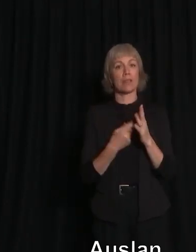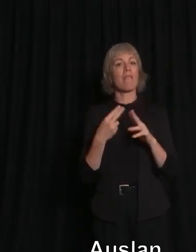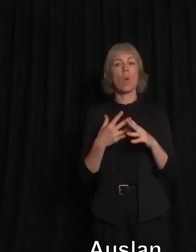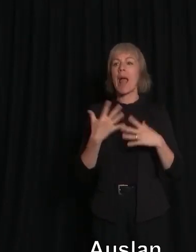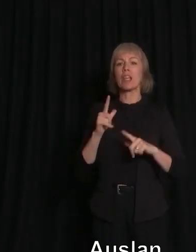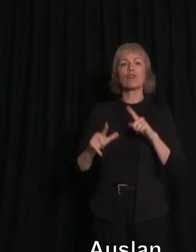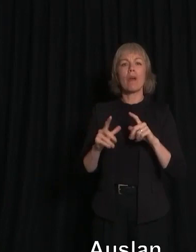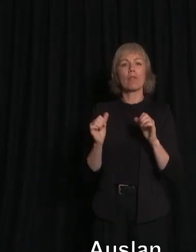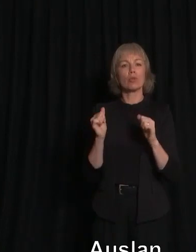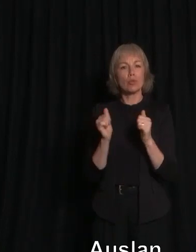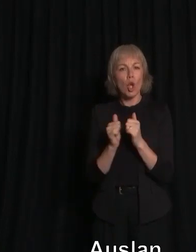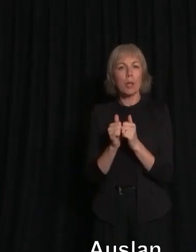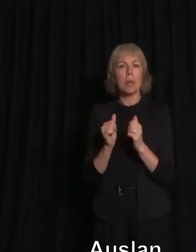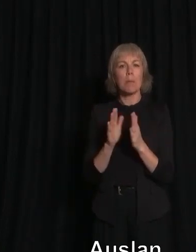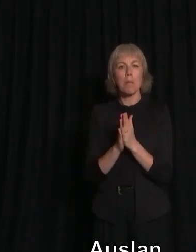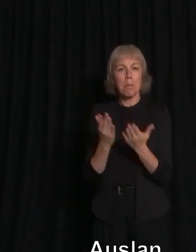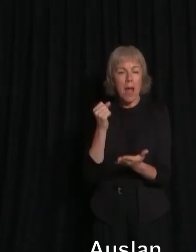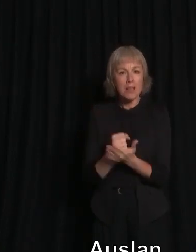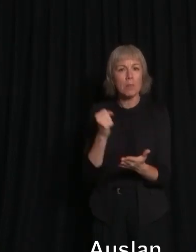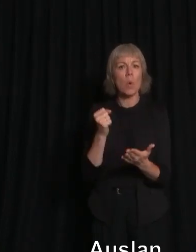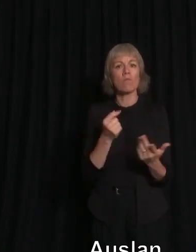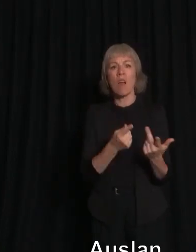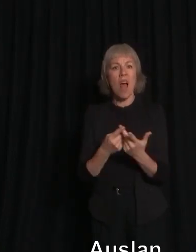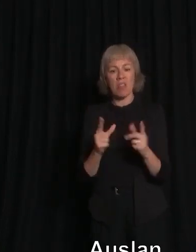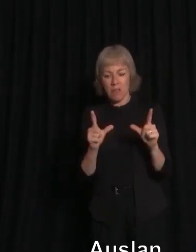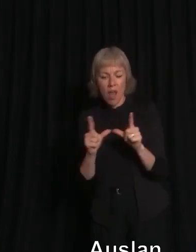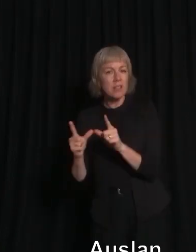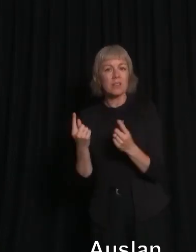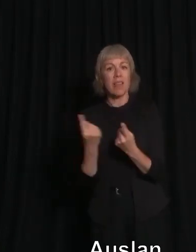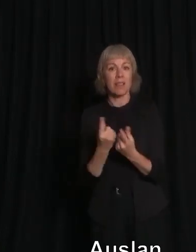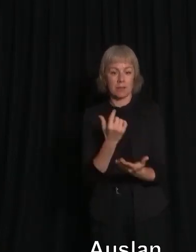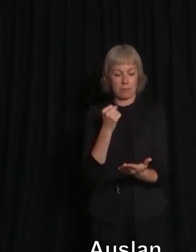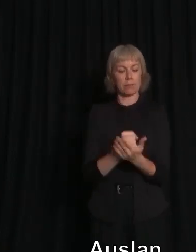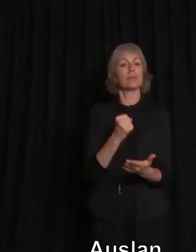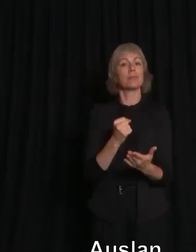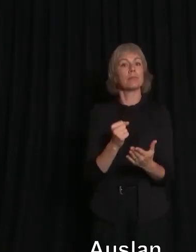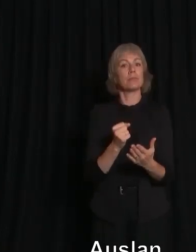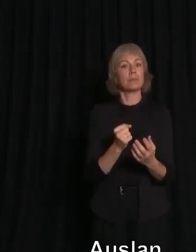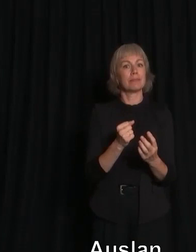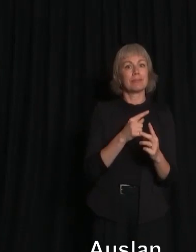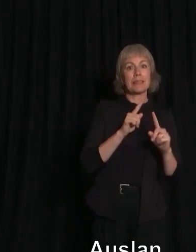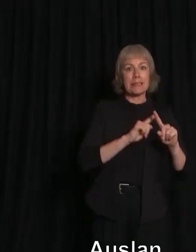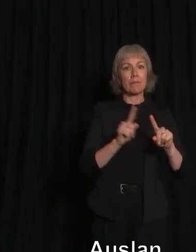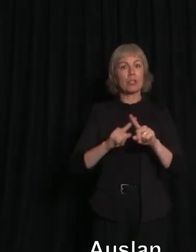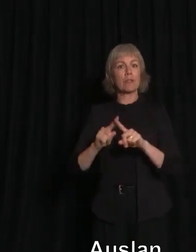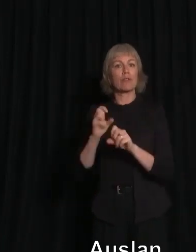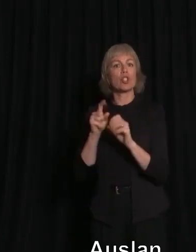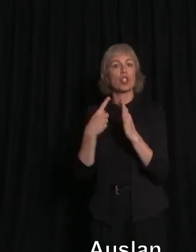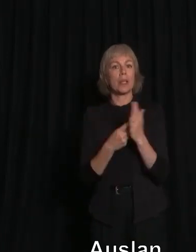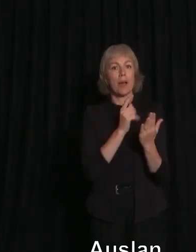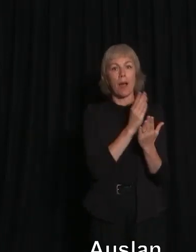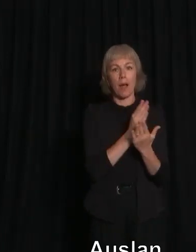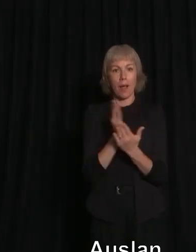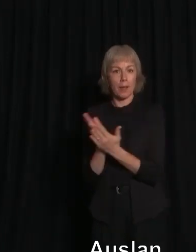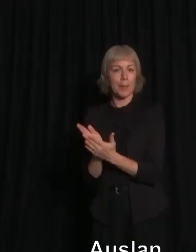identification documents, which is also fundamental. Bueno, entonces Antes de cerrar,